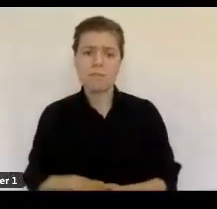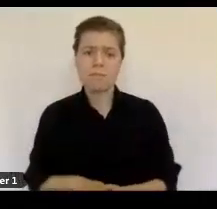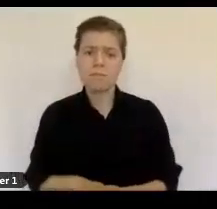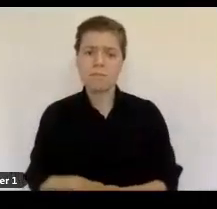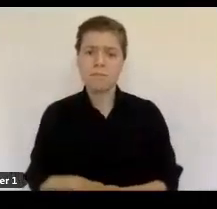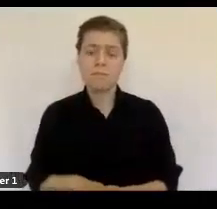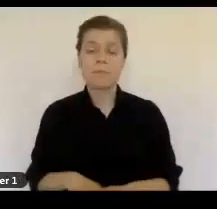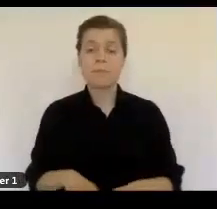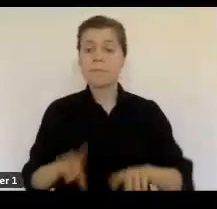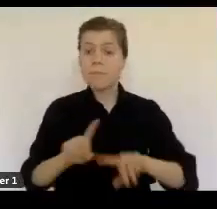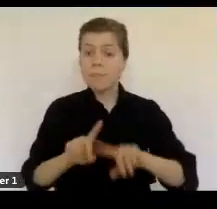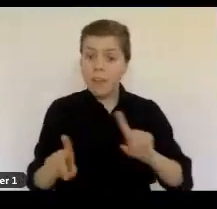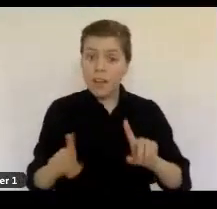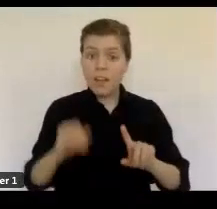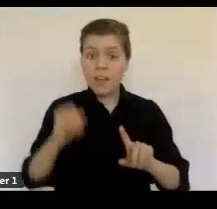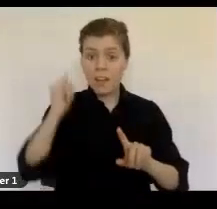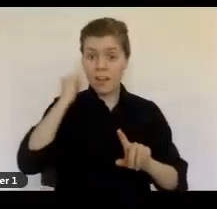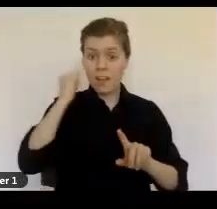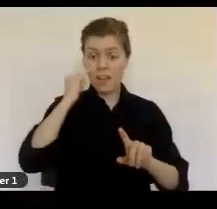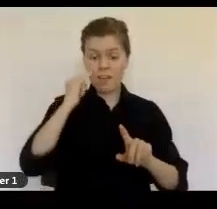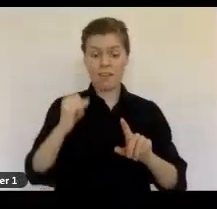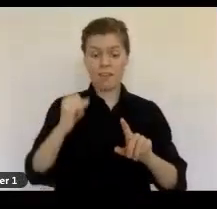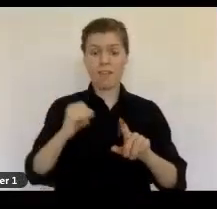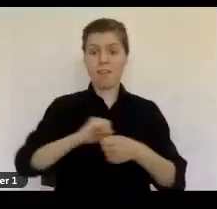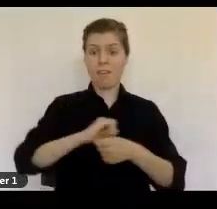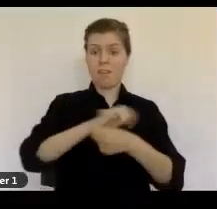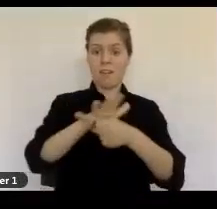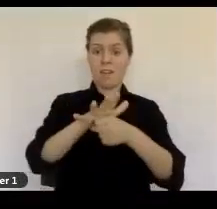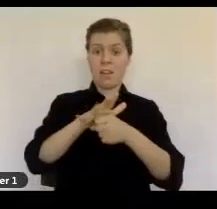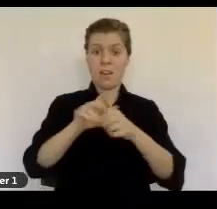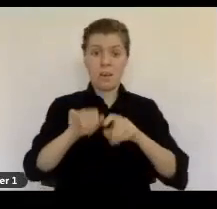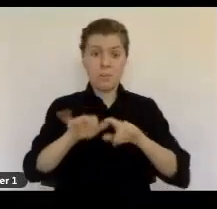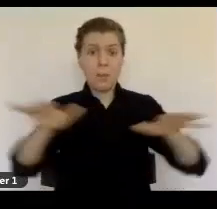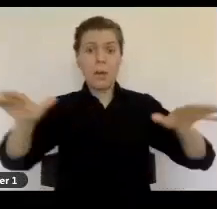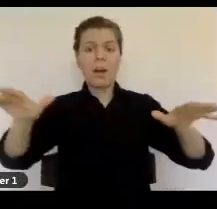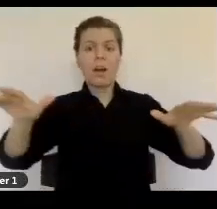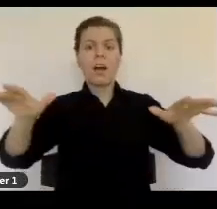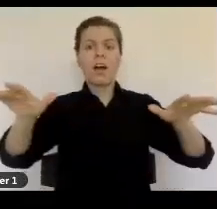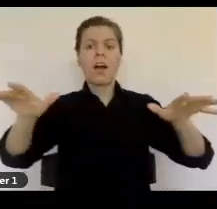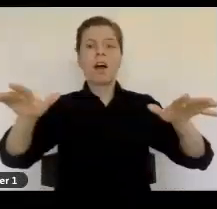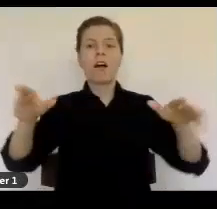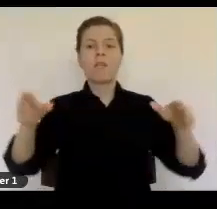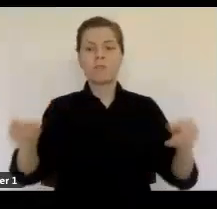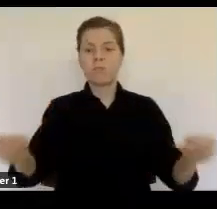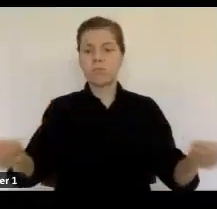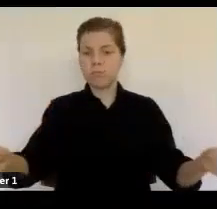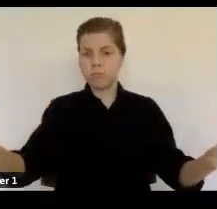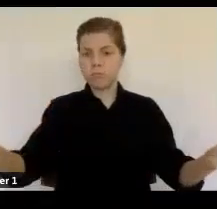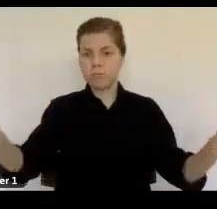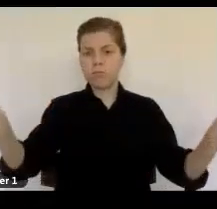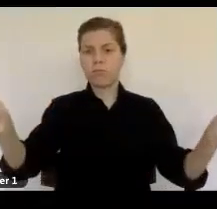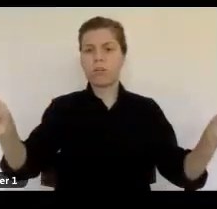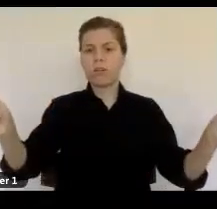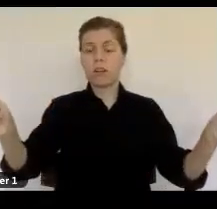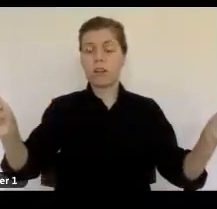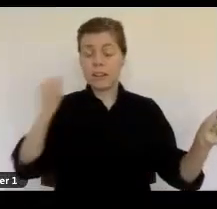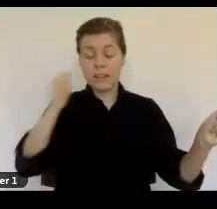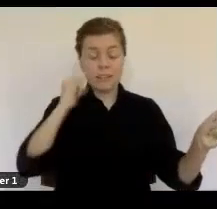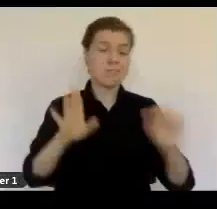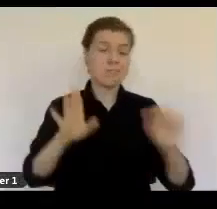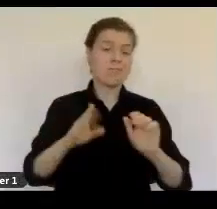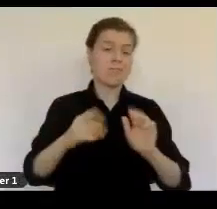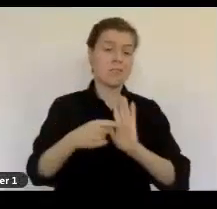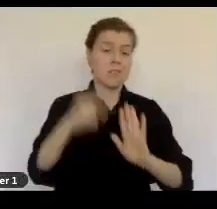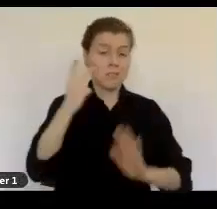we're seeing a massive response in Canada. And if and when this thing is fades away